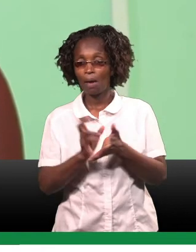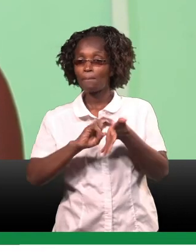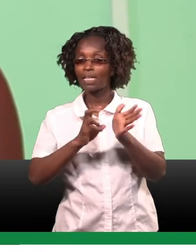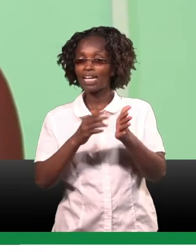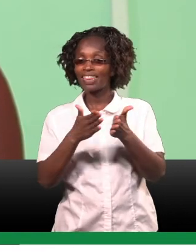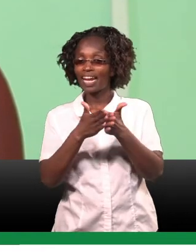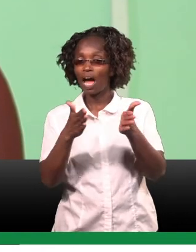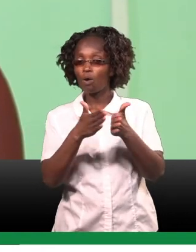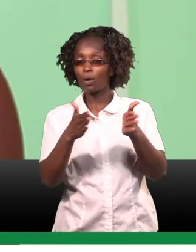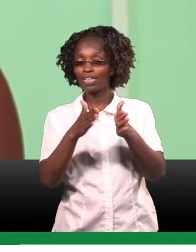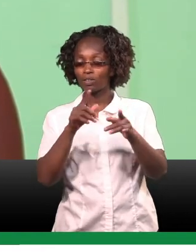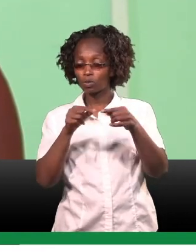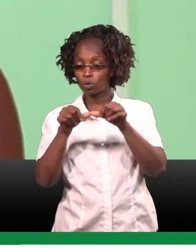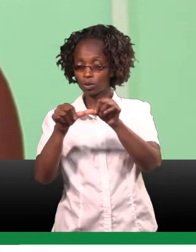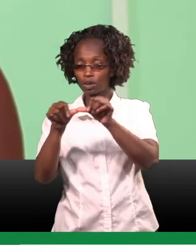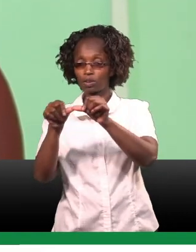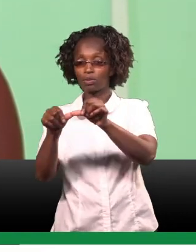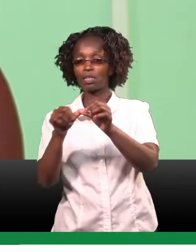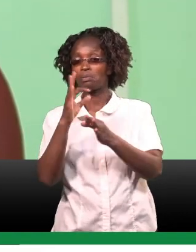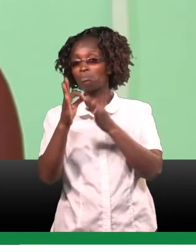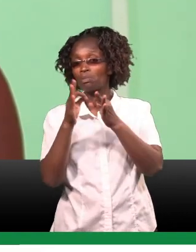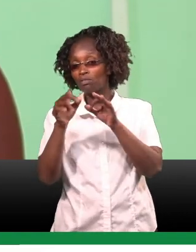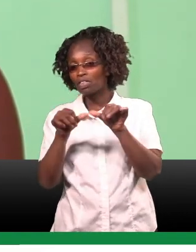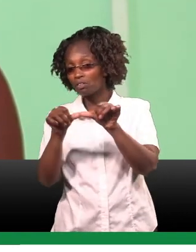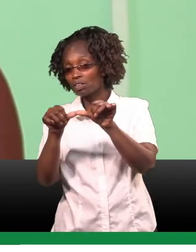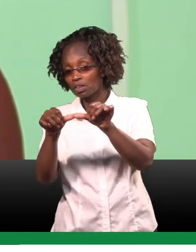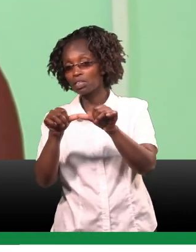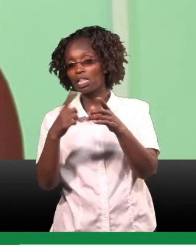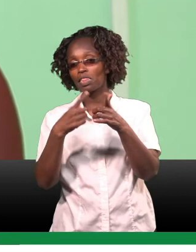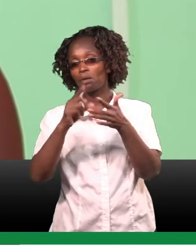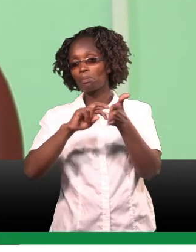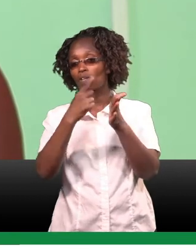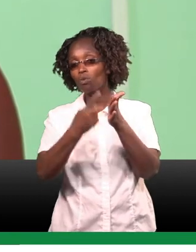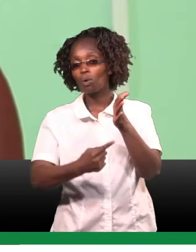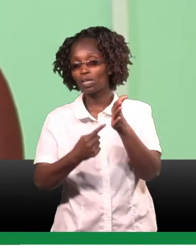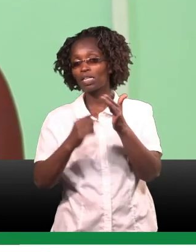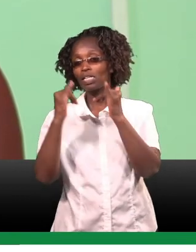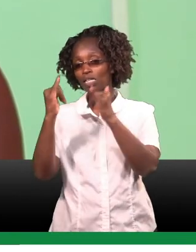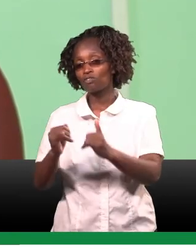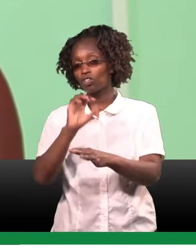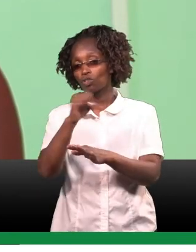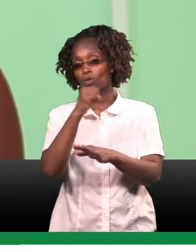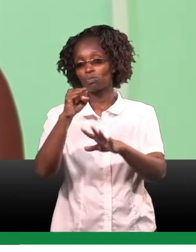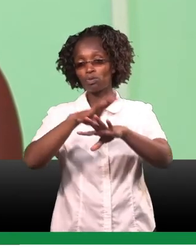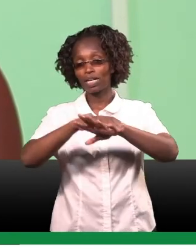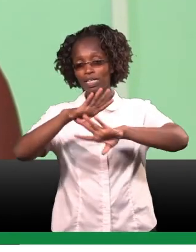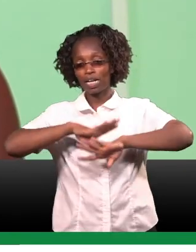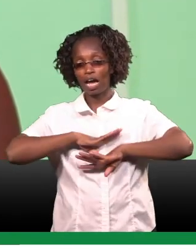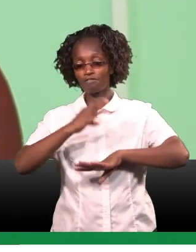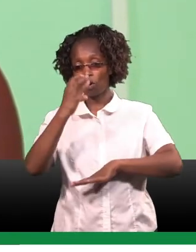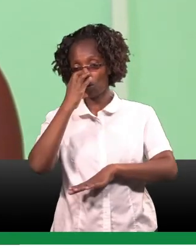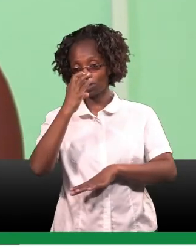continues. If the narrowing continues, it means one does not get adequate amount of oxygen in their blood. So they